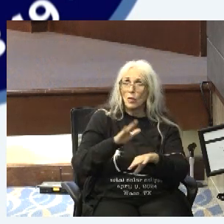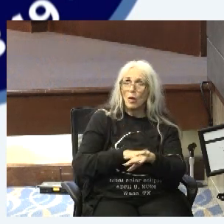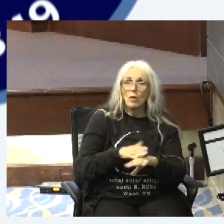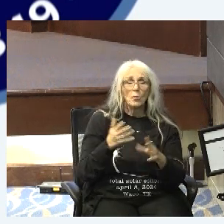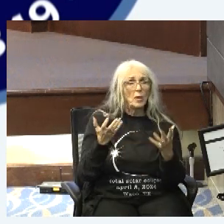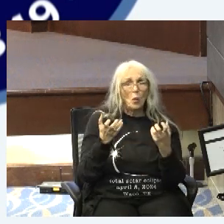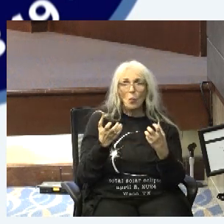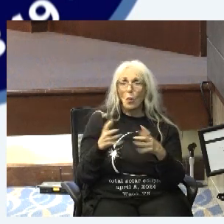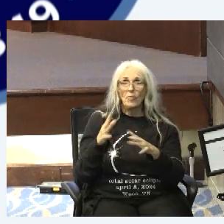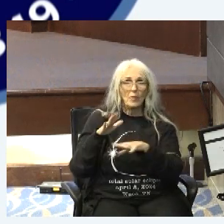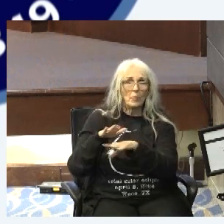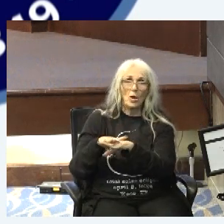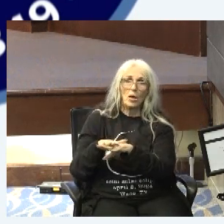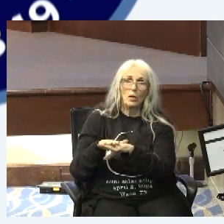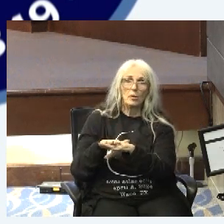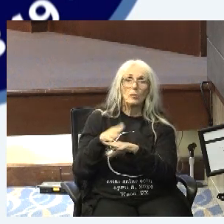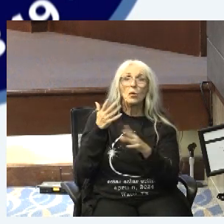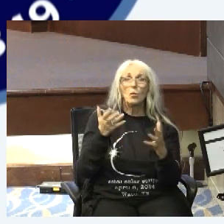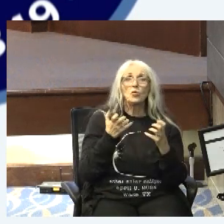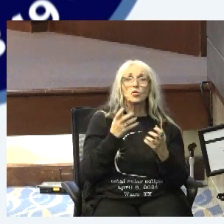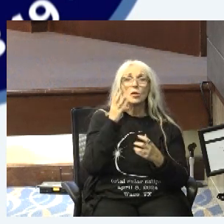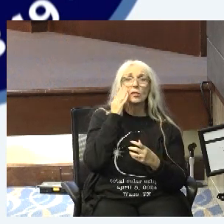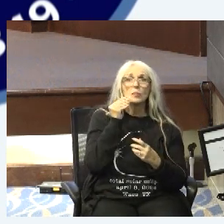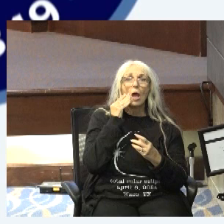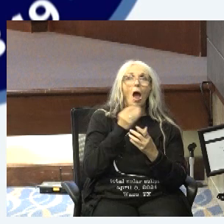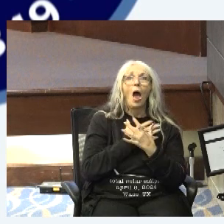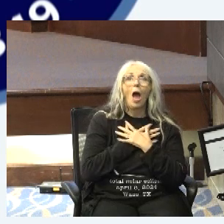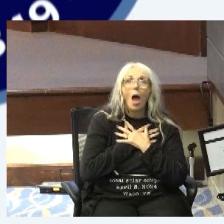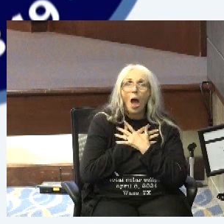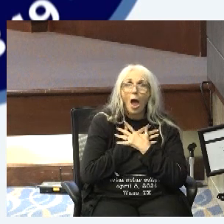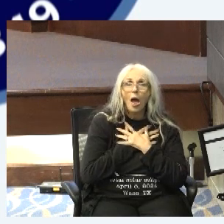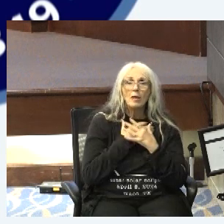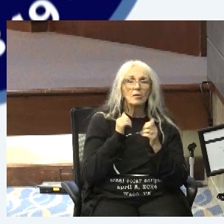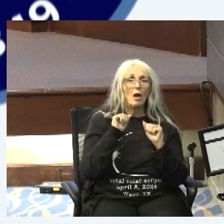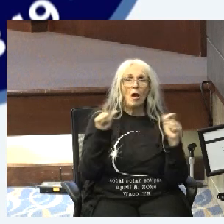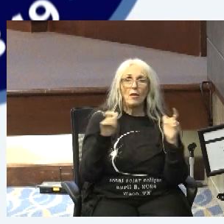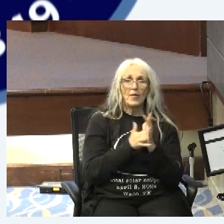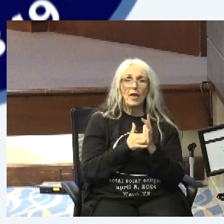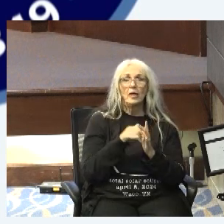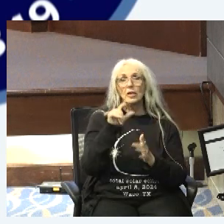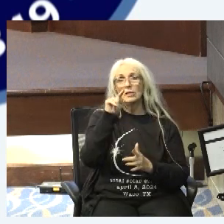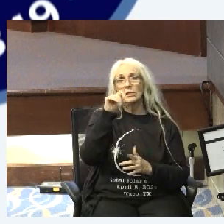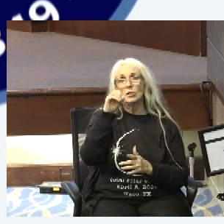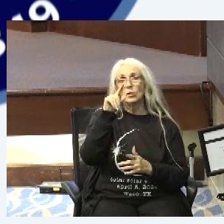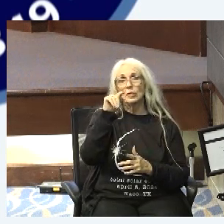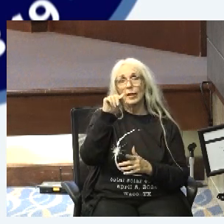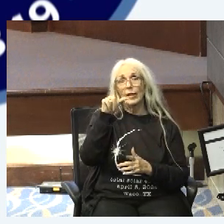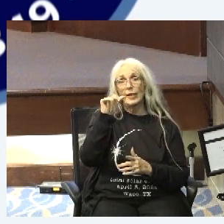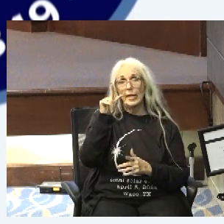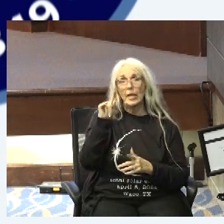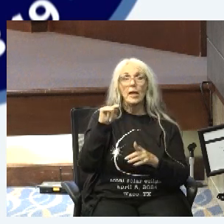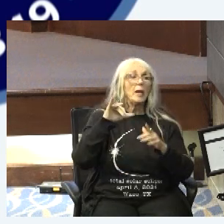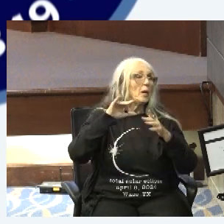to soak in the entire experience of that. So the totality does mean there will be darkness as well.